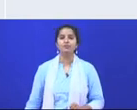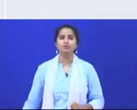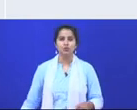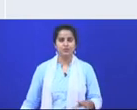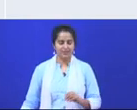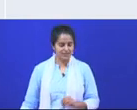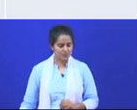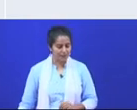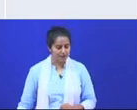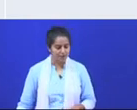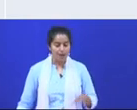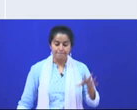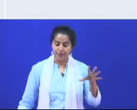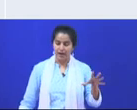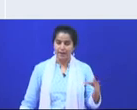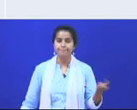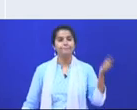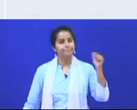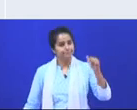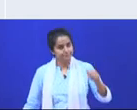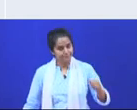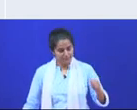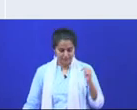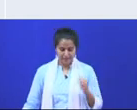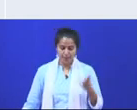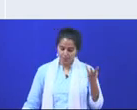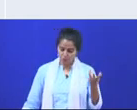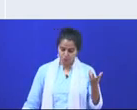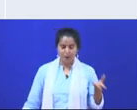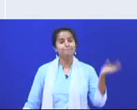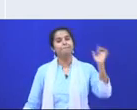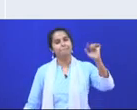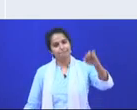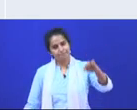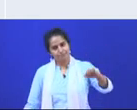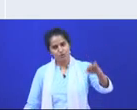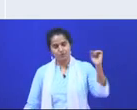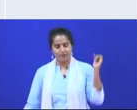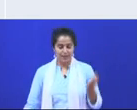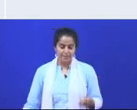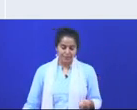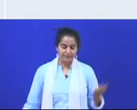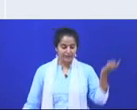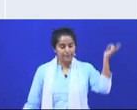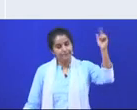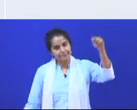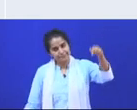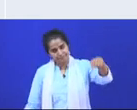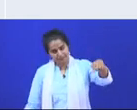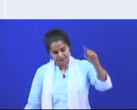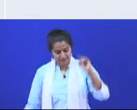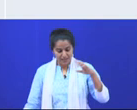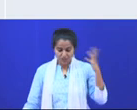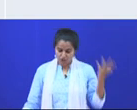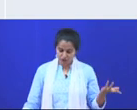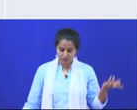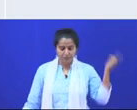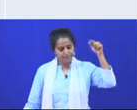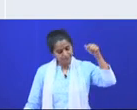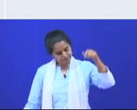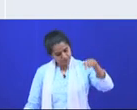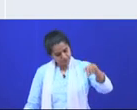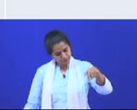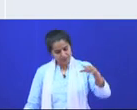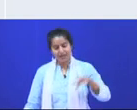Moving on, for the neuter case, we have phalam, phale, pushpam, pushpe, mitram, mitre,